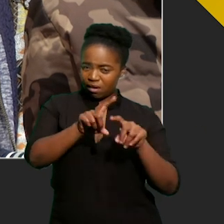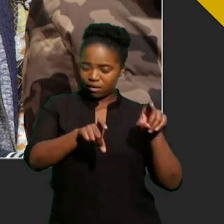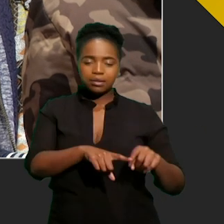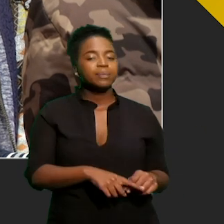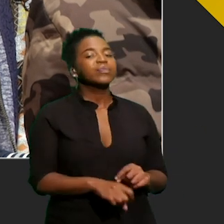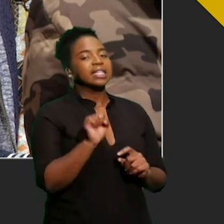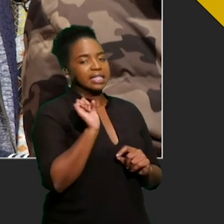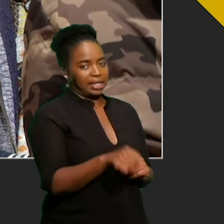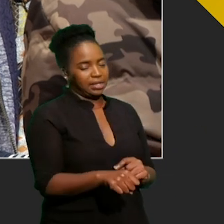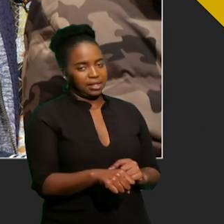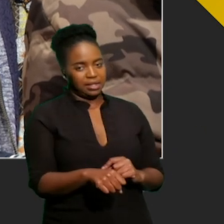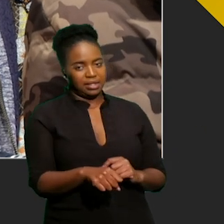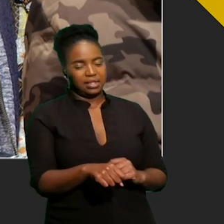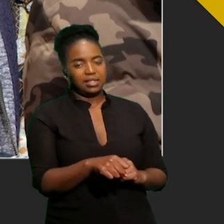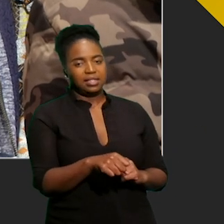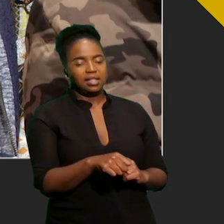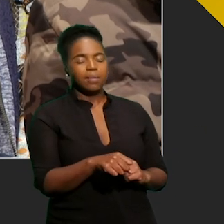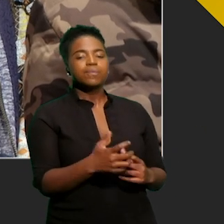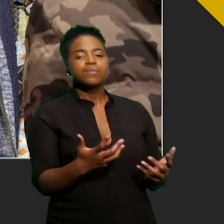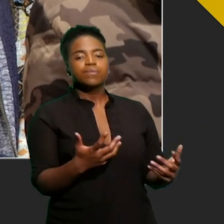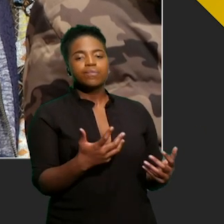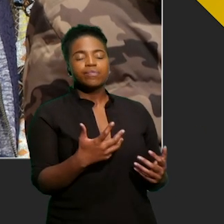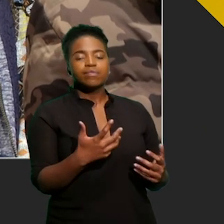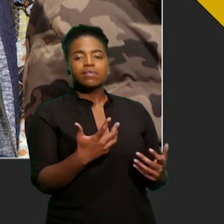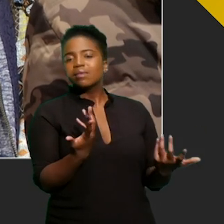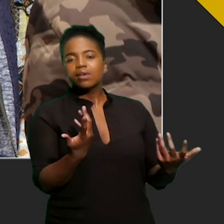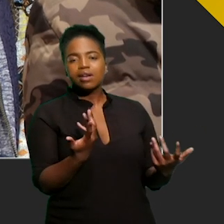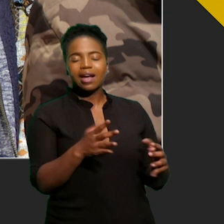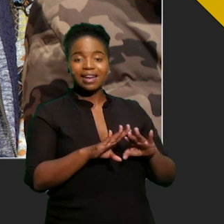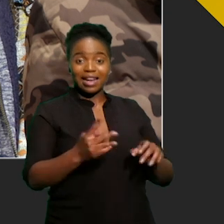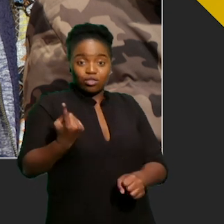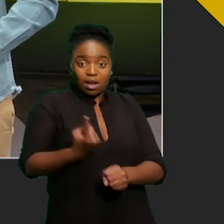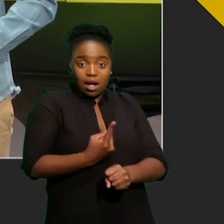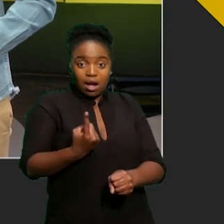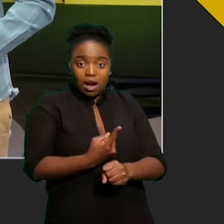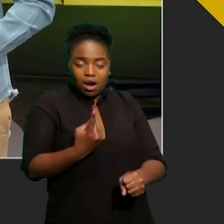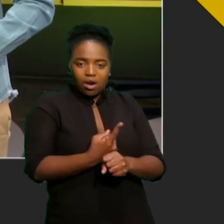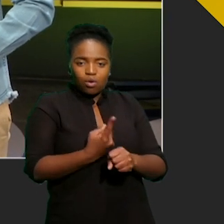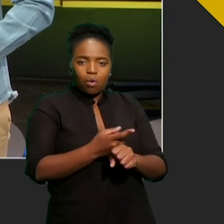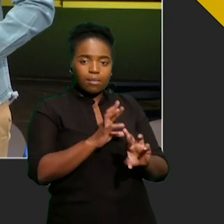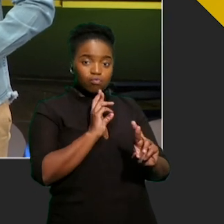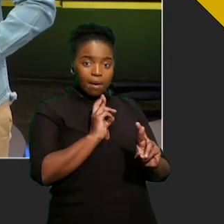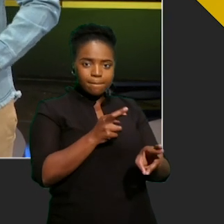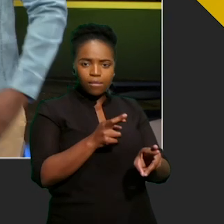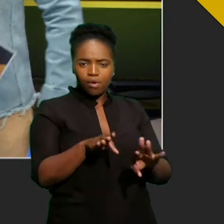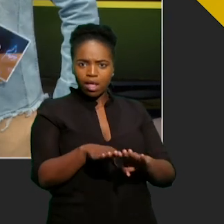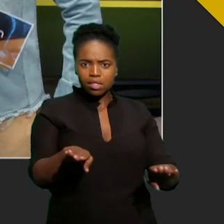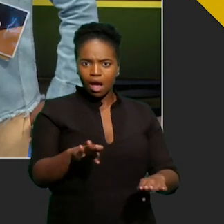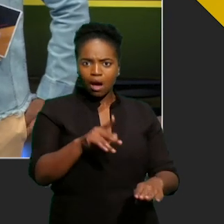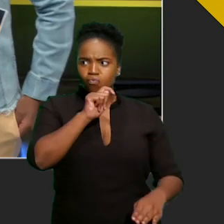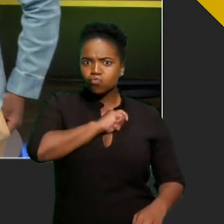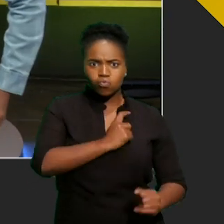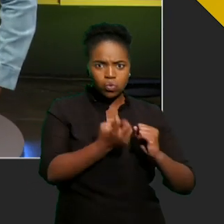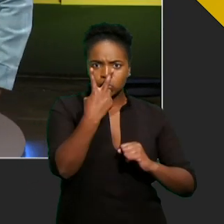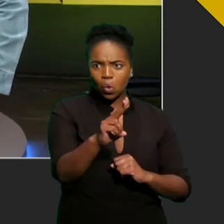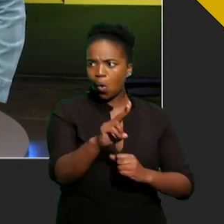Yeah, I can actually agree. Ke dumela hore it's not always that you get the reporter on the floor, on the ground,